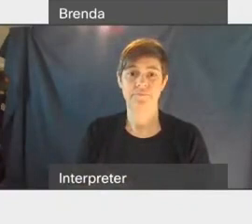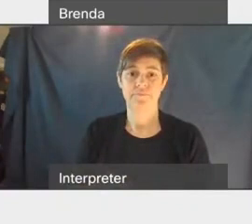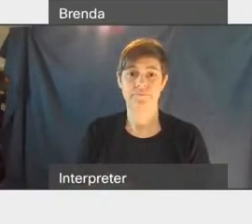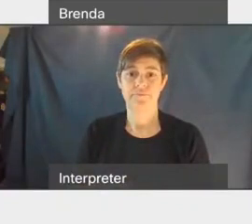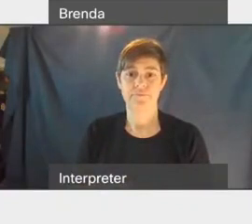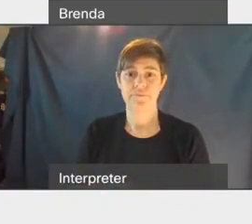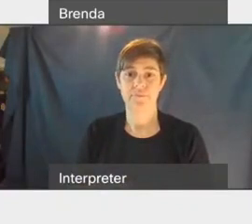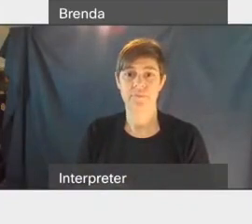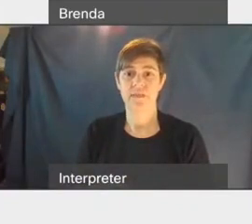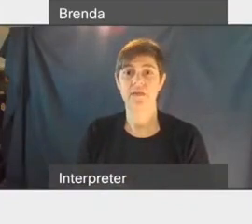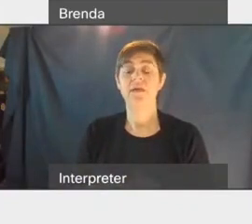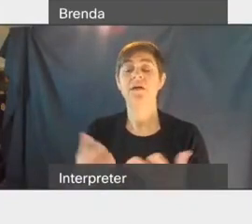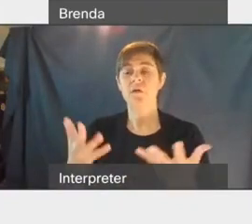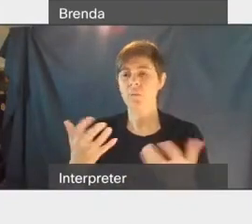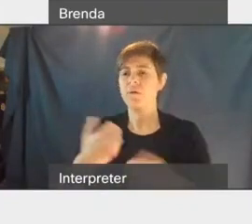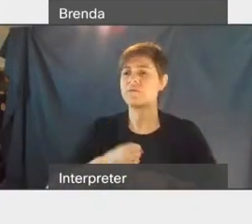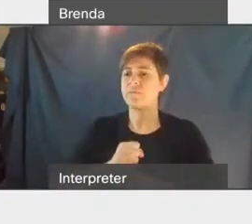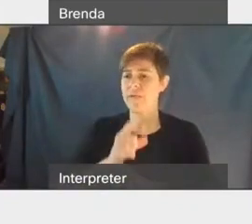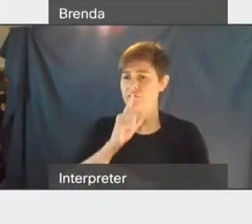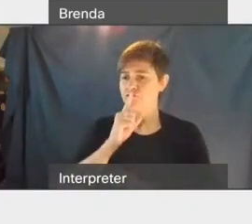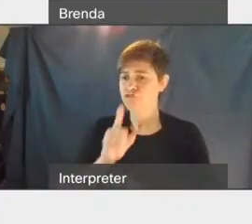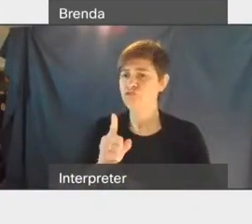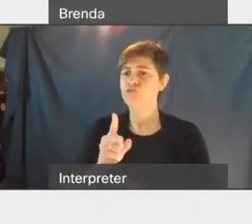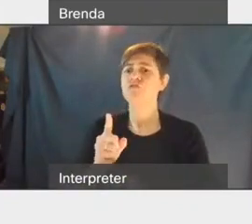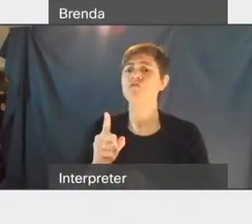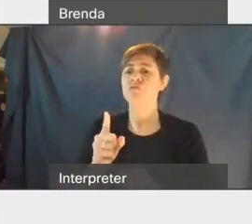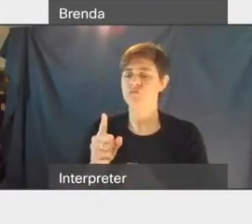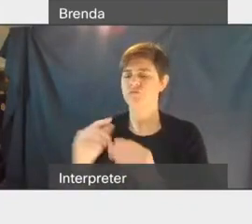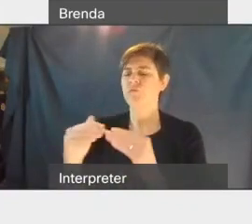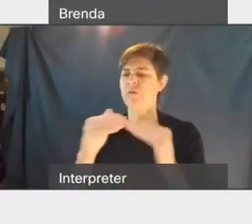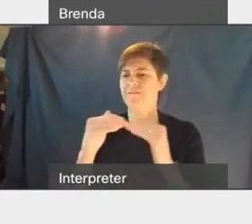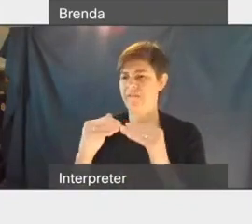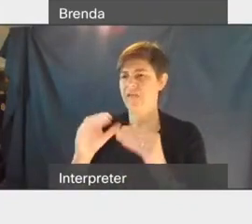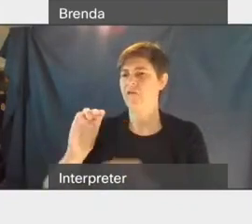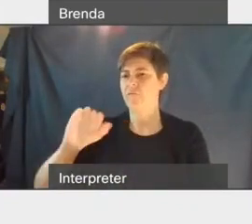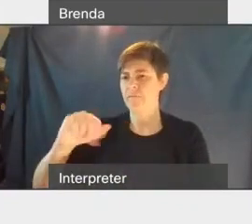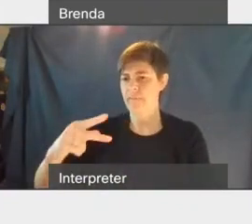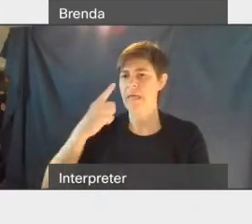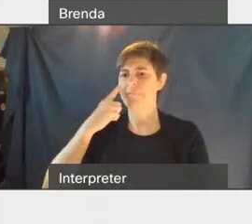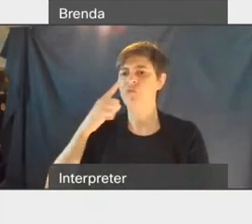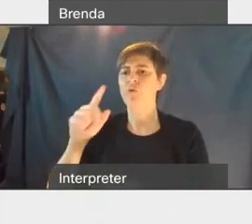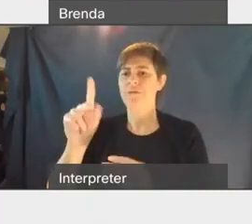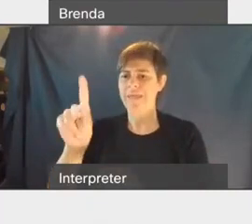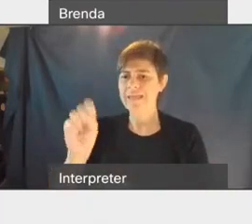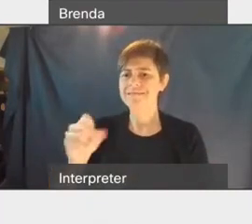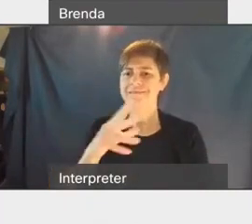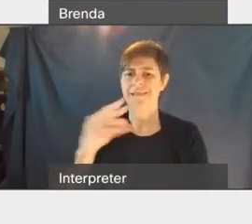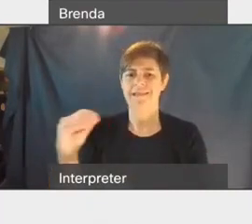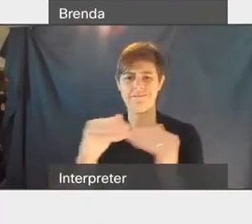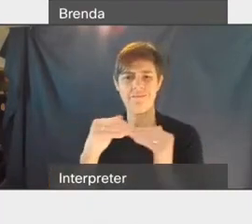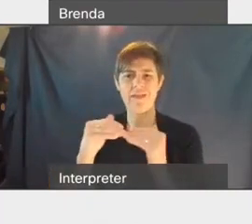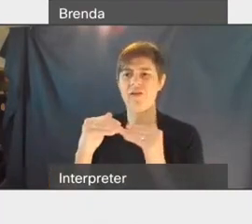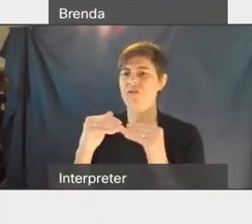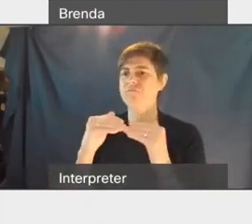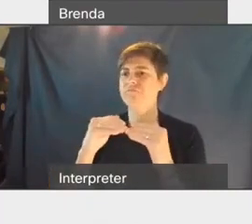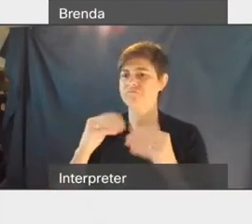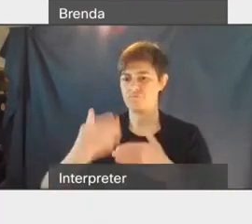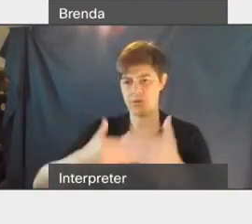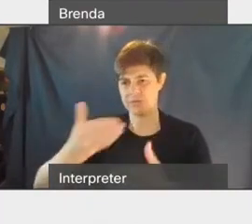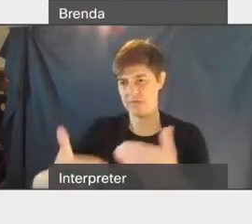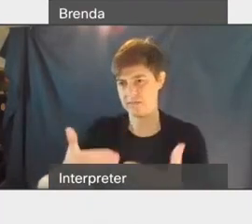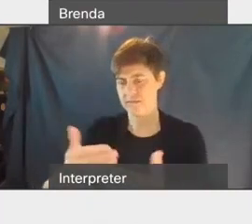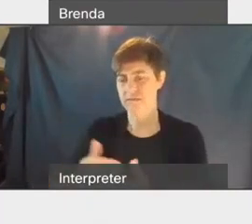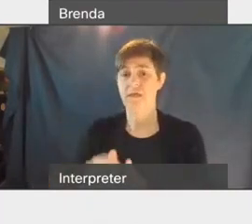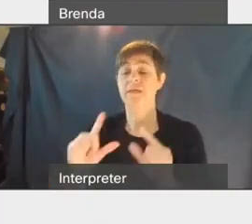input, is transparent, and results in fair maps for the state of Kansas. So the League of Women Voters